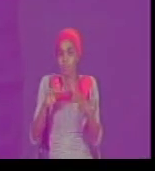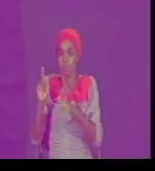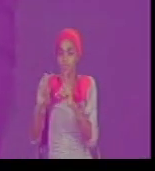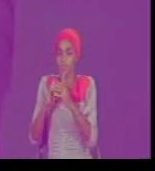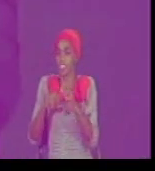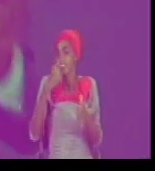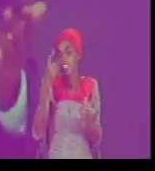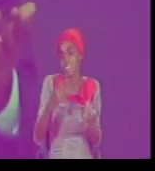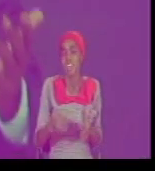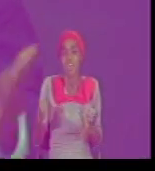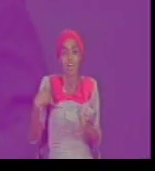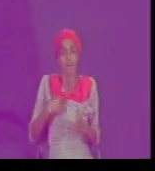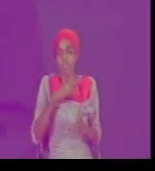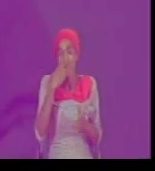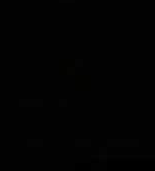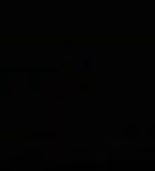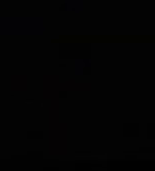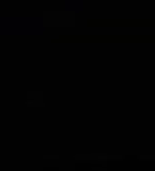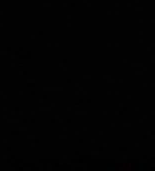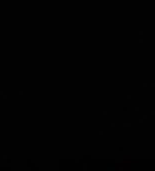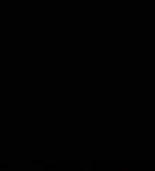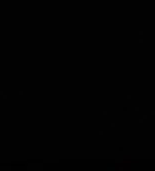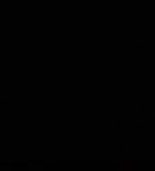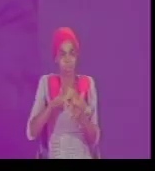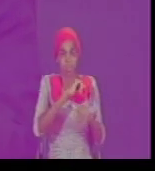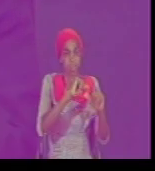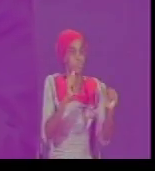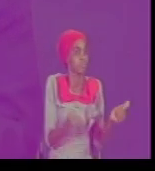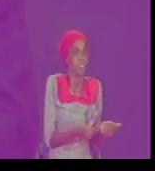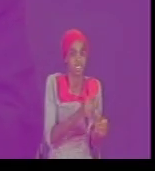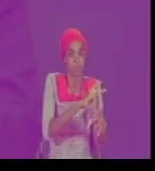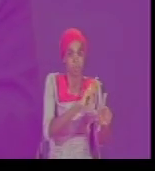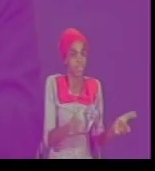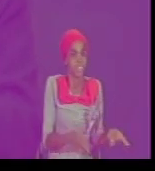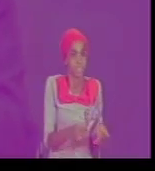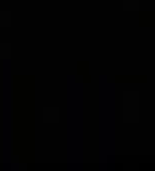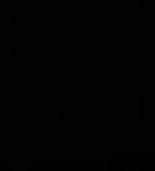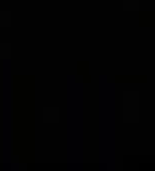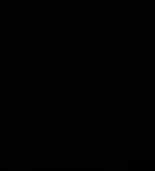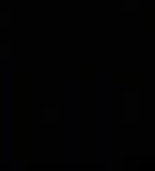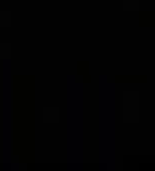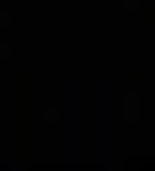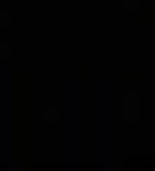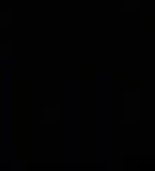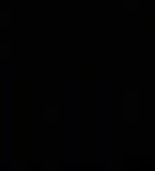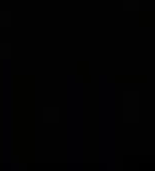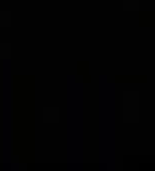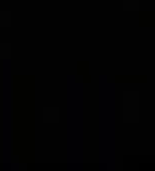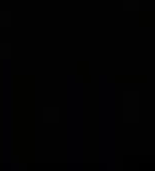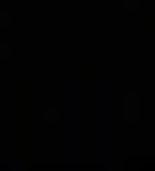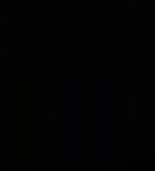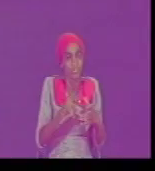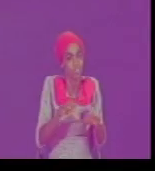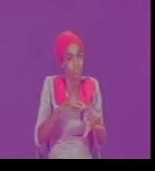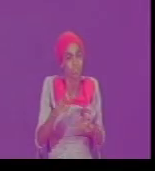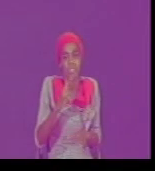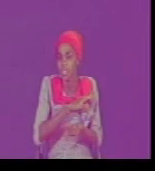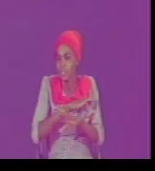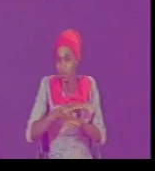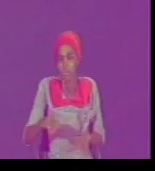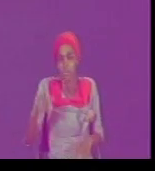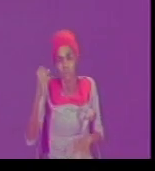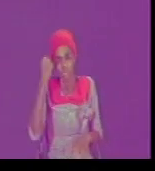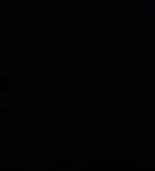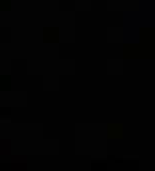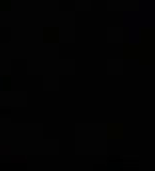praising God in all those assemblies where there's dancing. That's all they know. They don't understand the church of